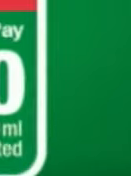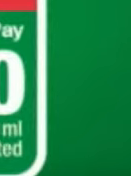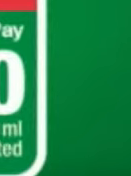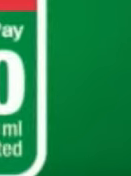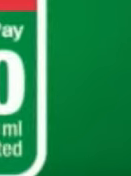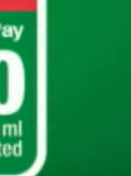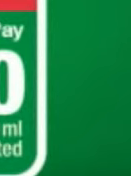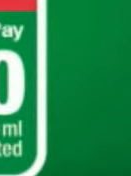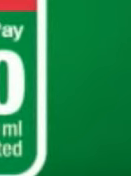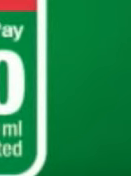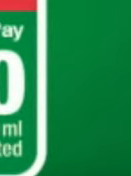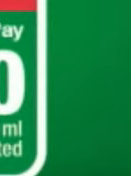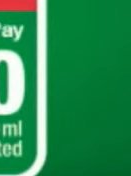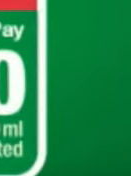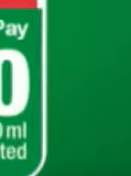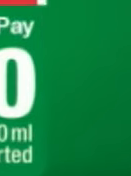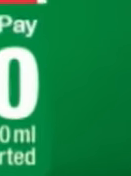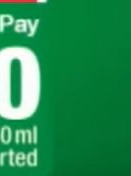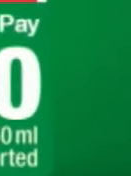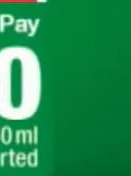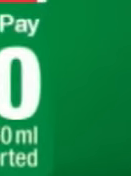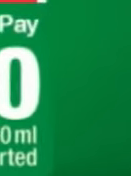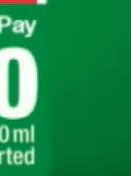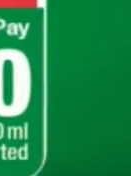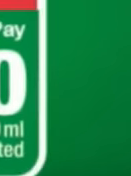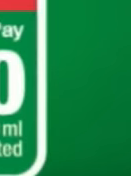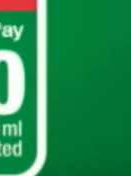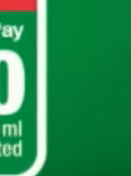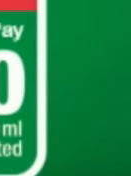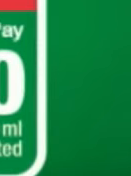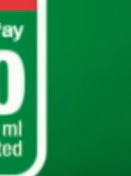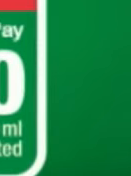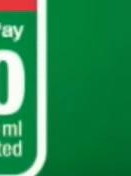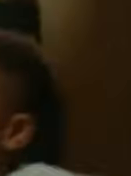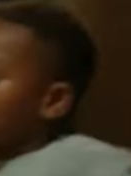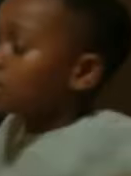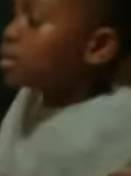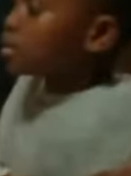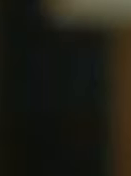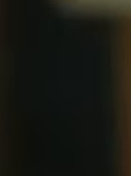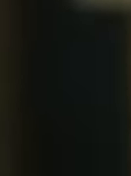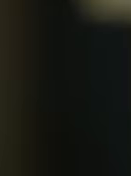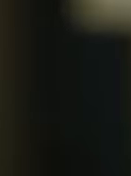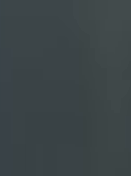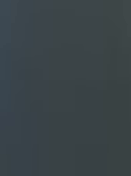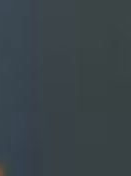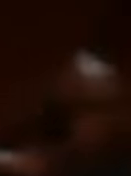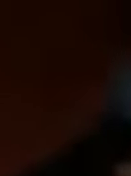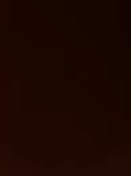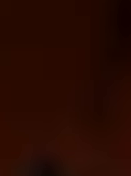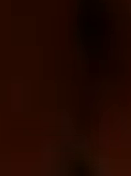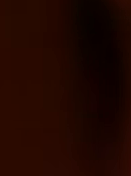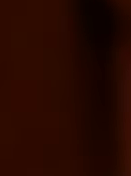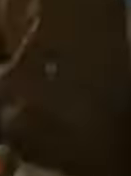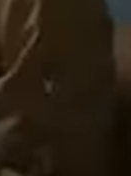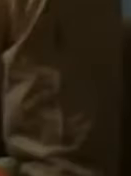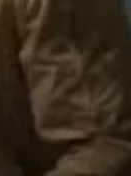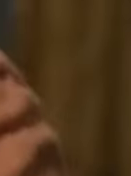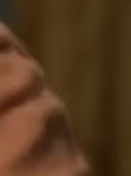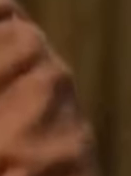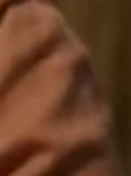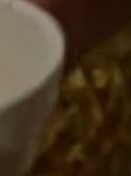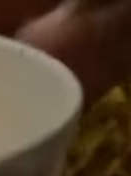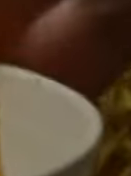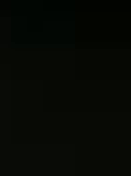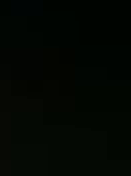or Red Bull Energy Drink. Buy any two for just 22 emalangeni. Win your share of thousands in cash